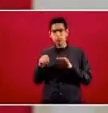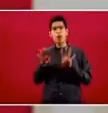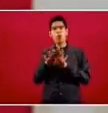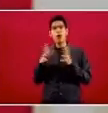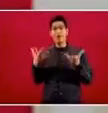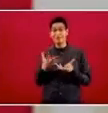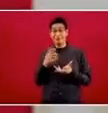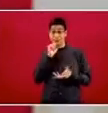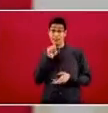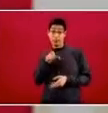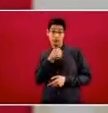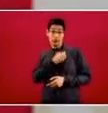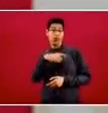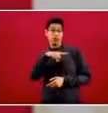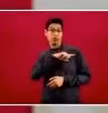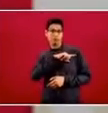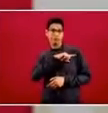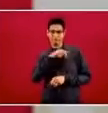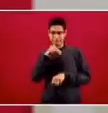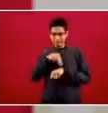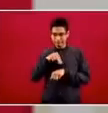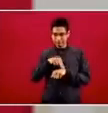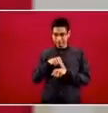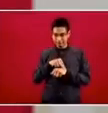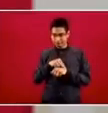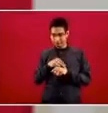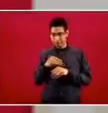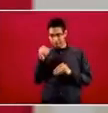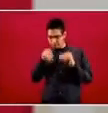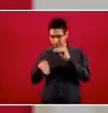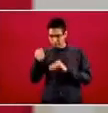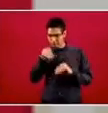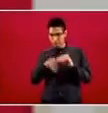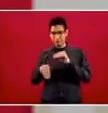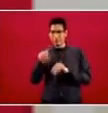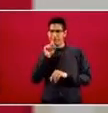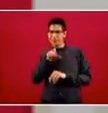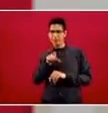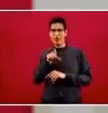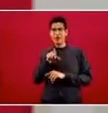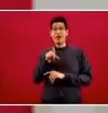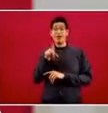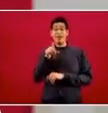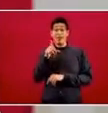a very important effort, collective effort that we've done